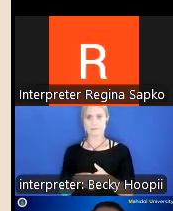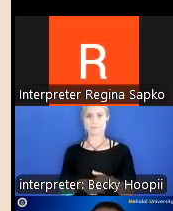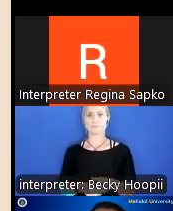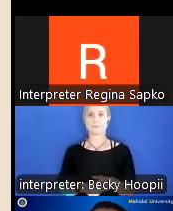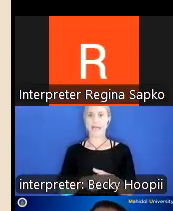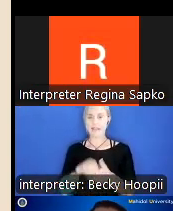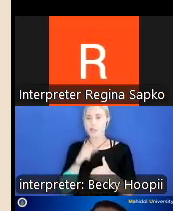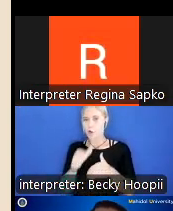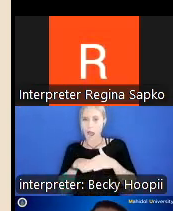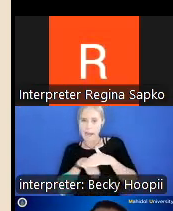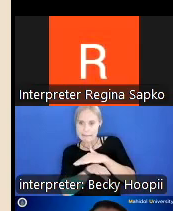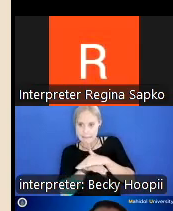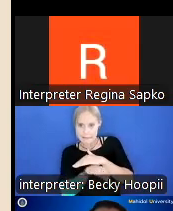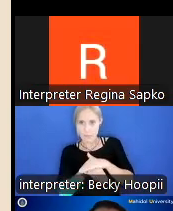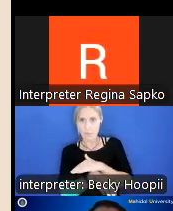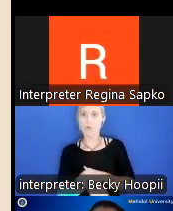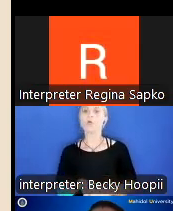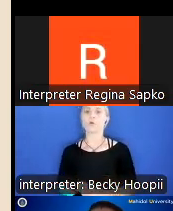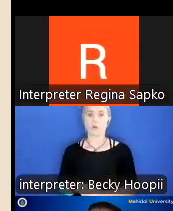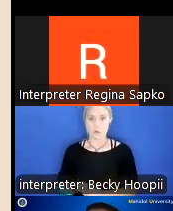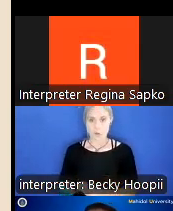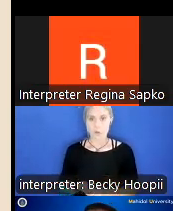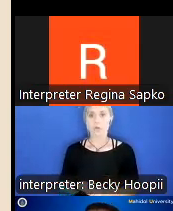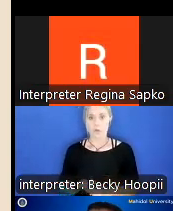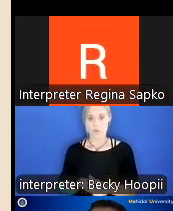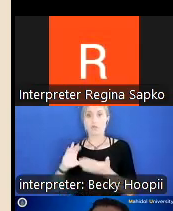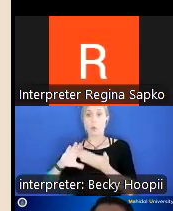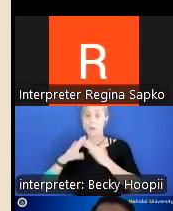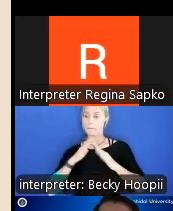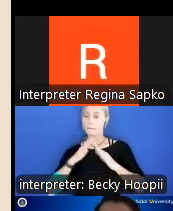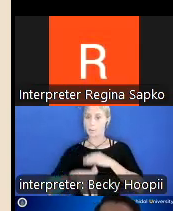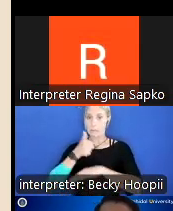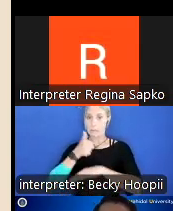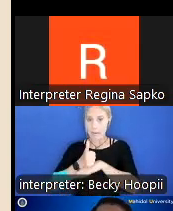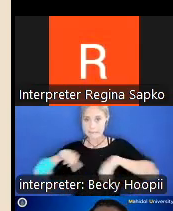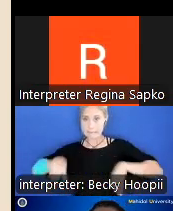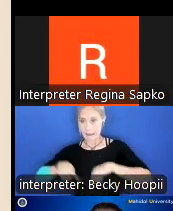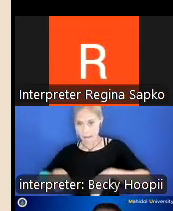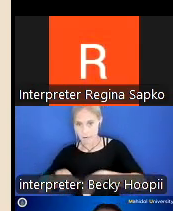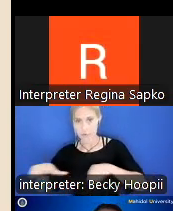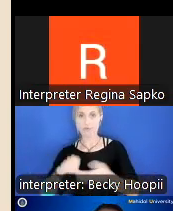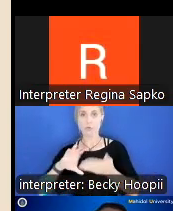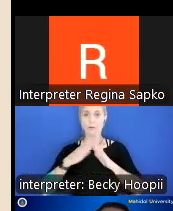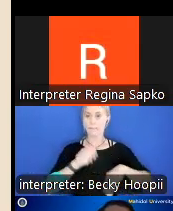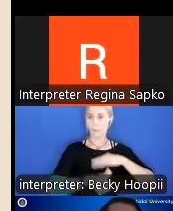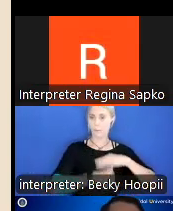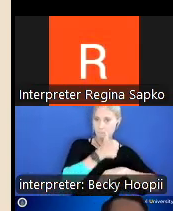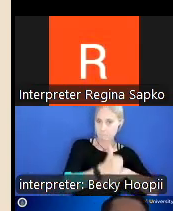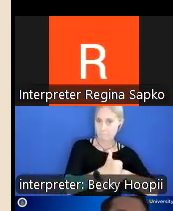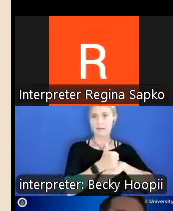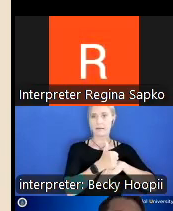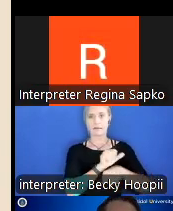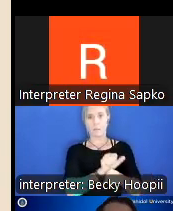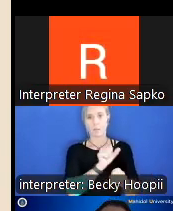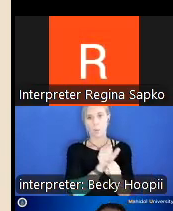So community-based action or community employment is very important also.